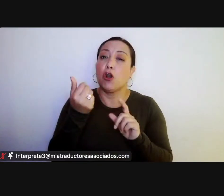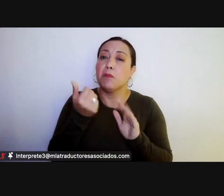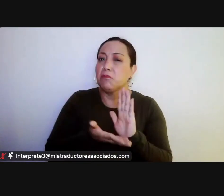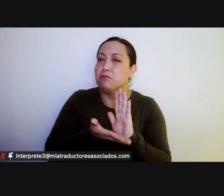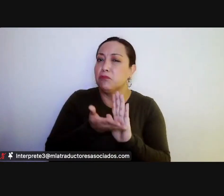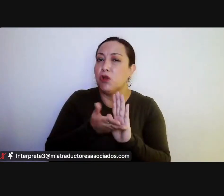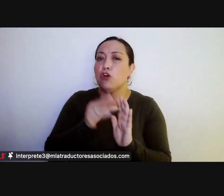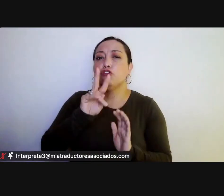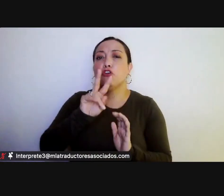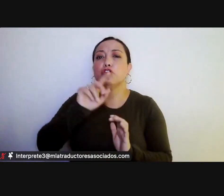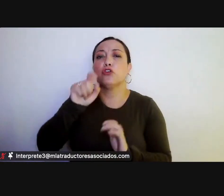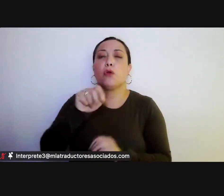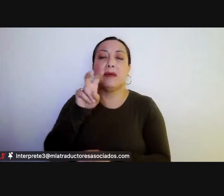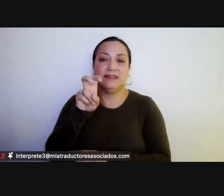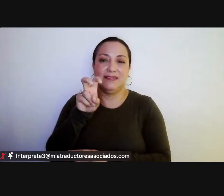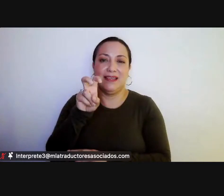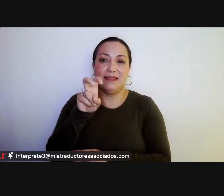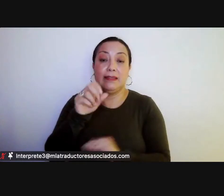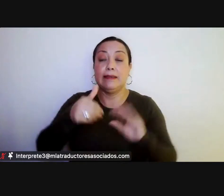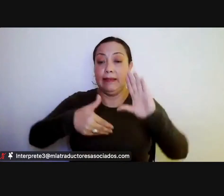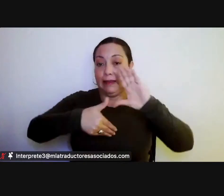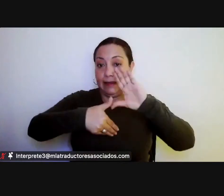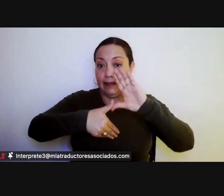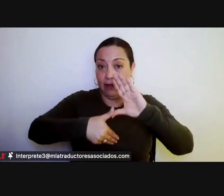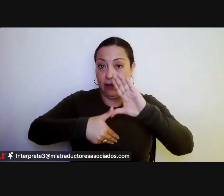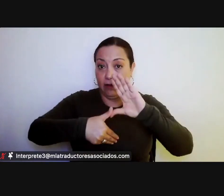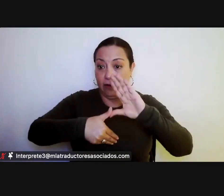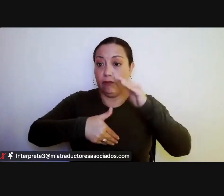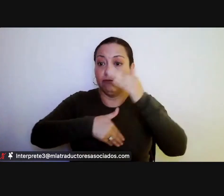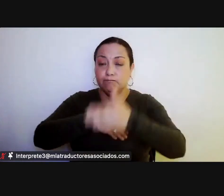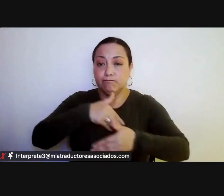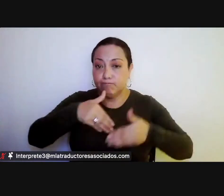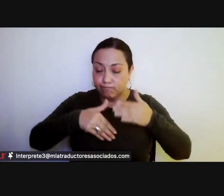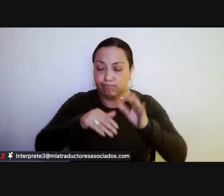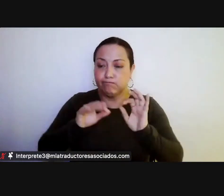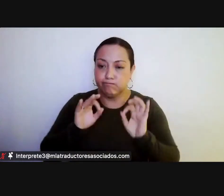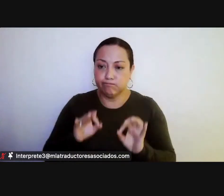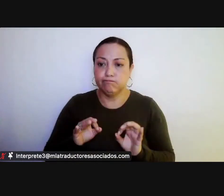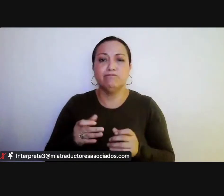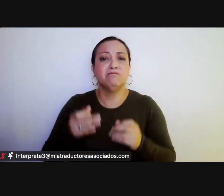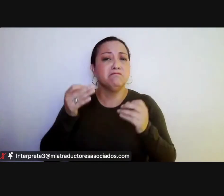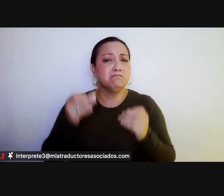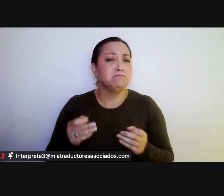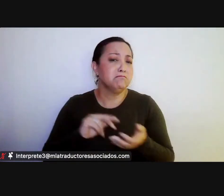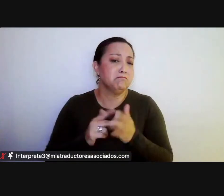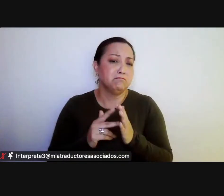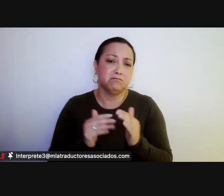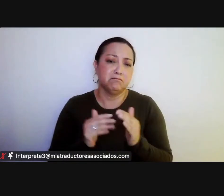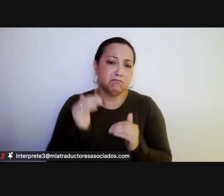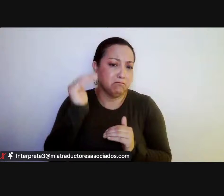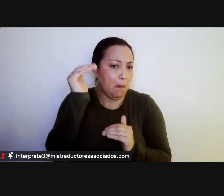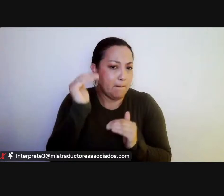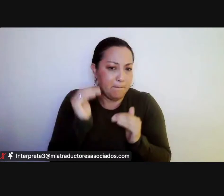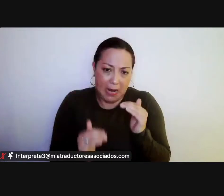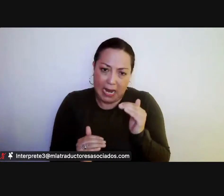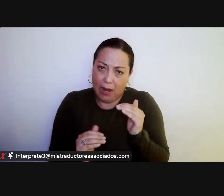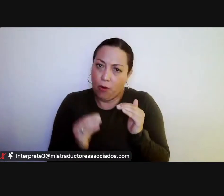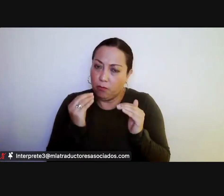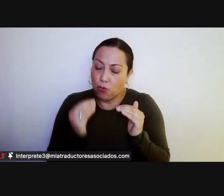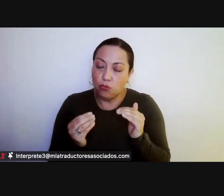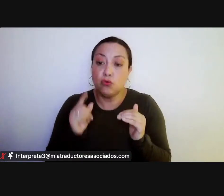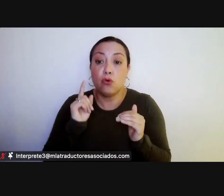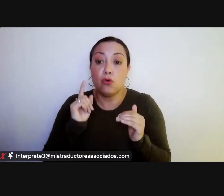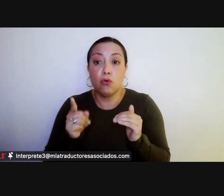of 2.7 average in the region, which is lower